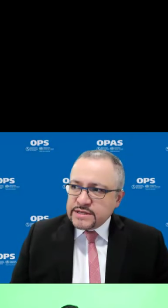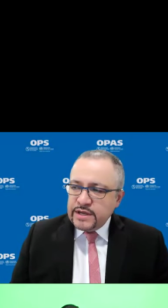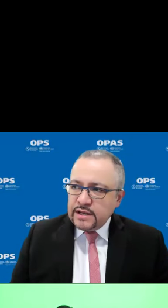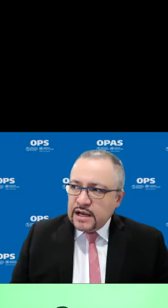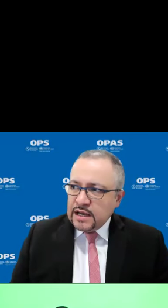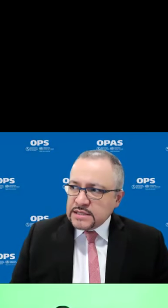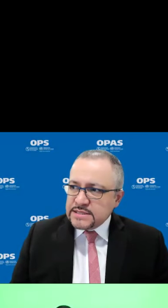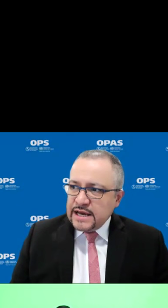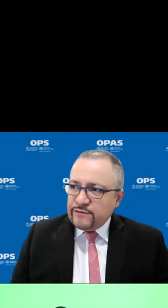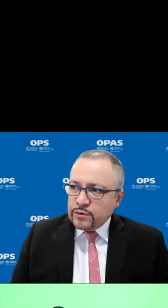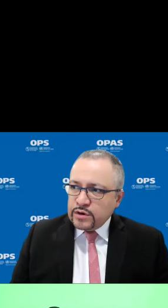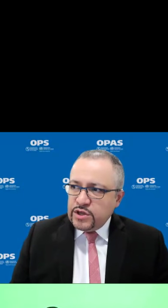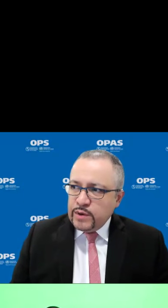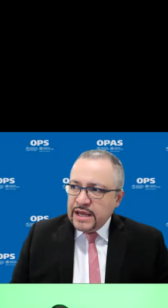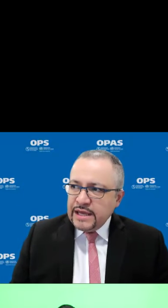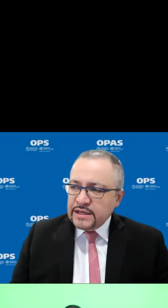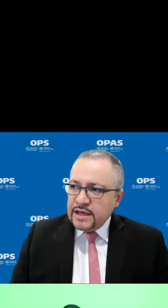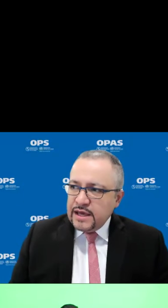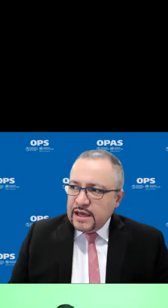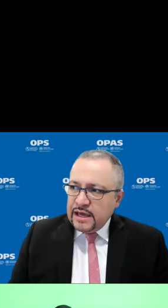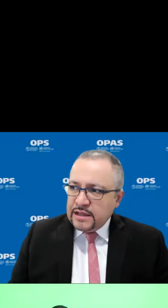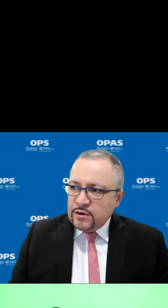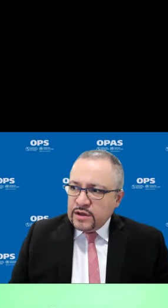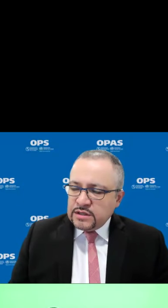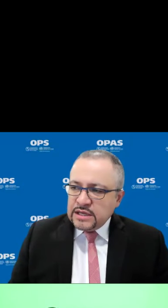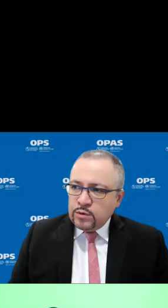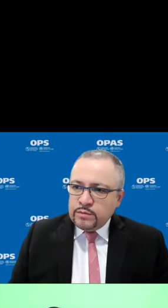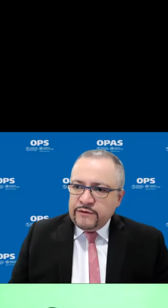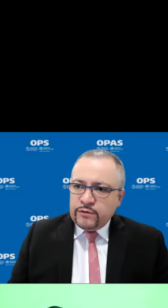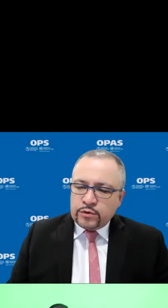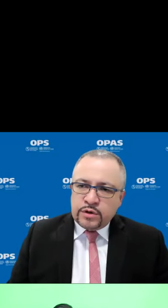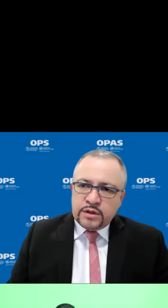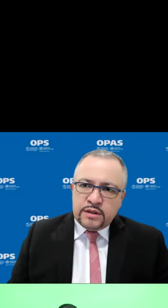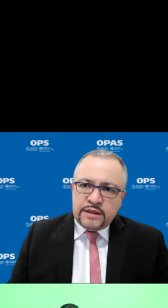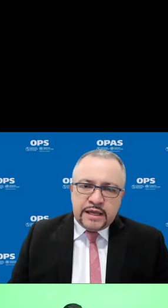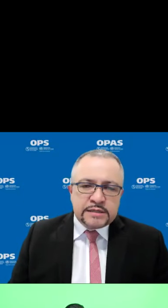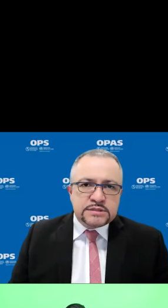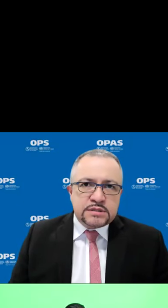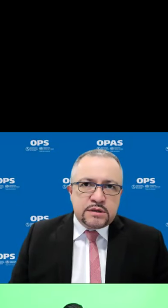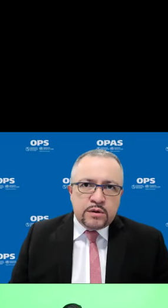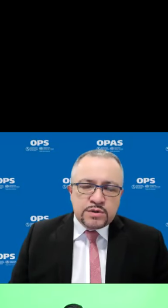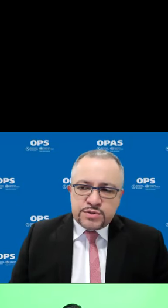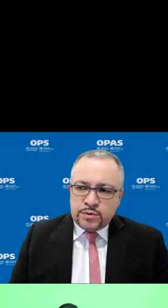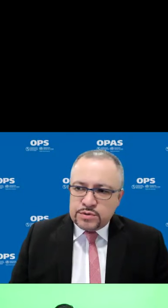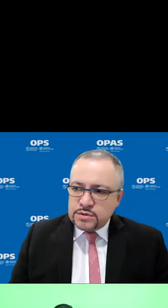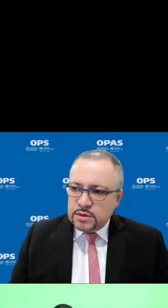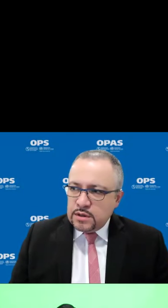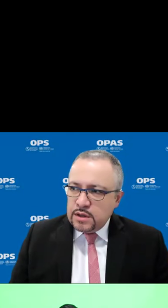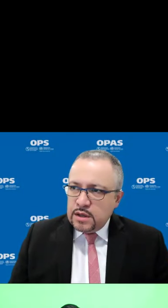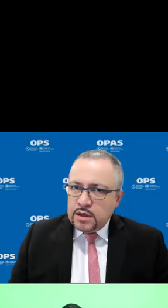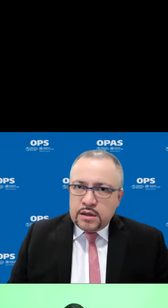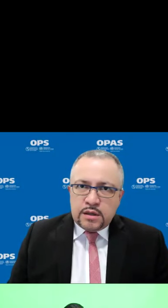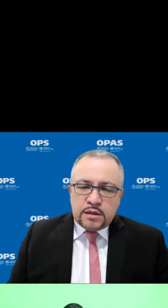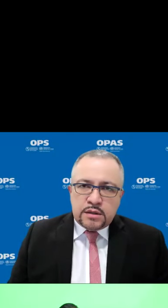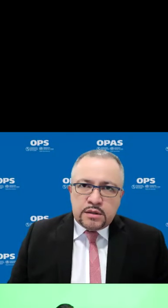your screen, side for Q&A, and the other that will be for the